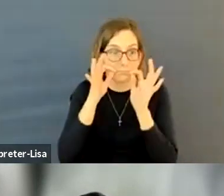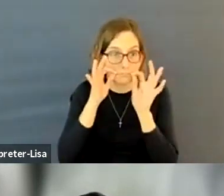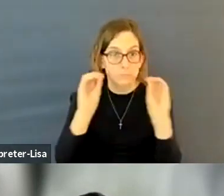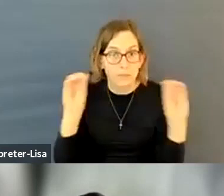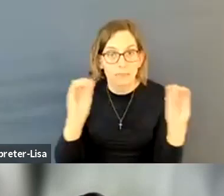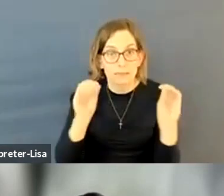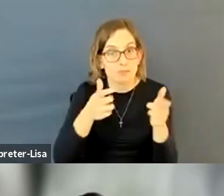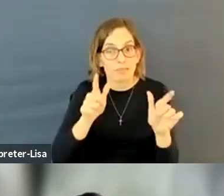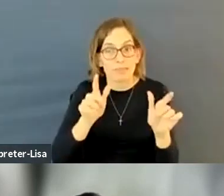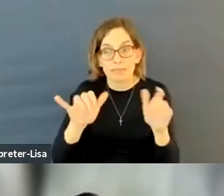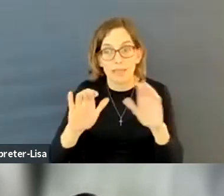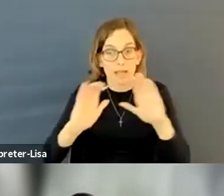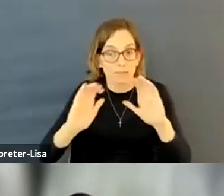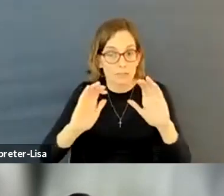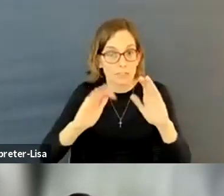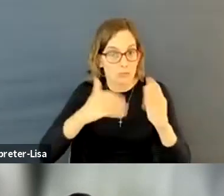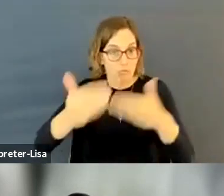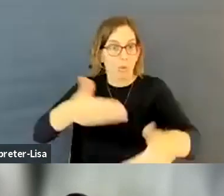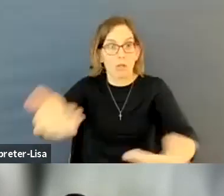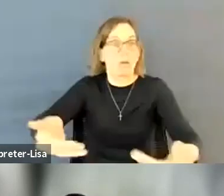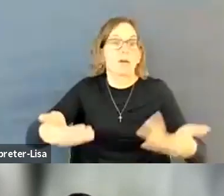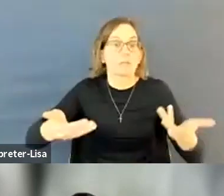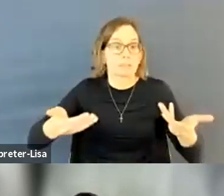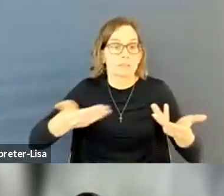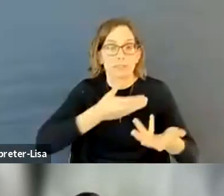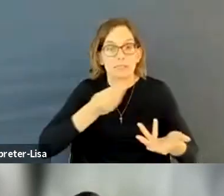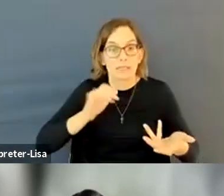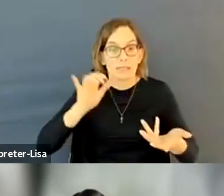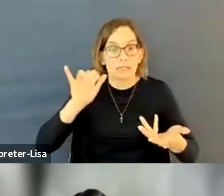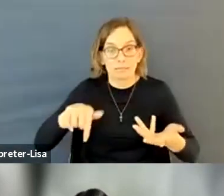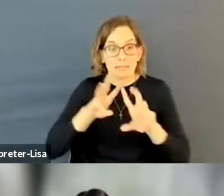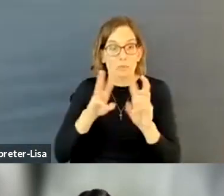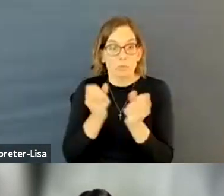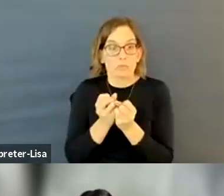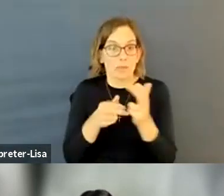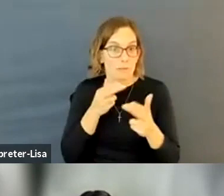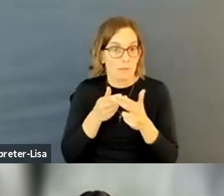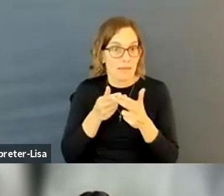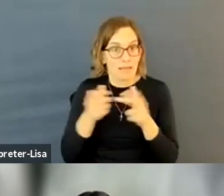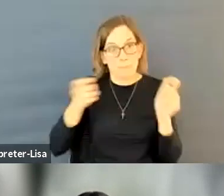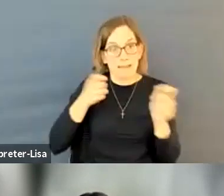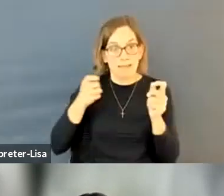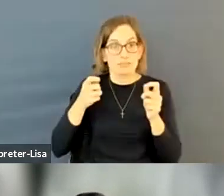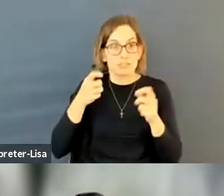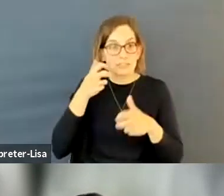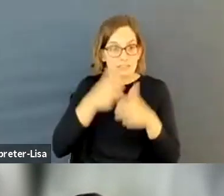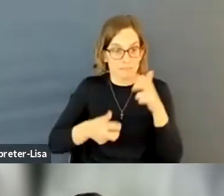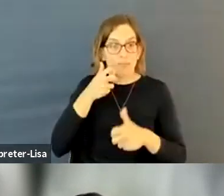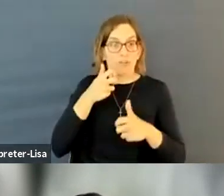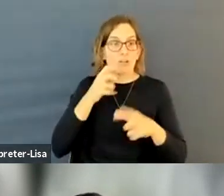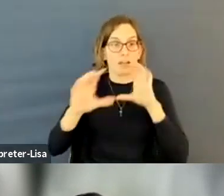let that conversation roll on. And this workshop is about managing difficult conversations in the